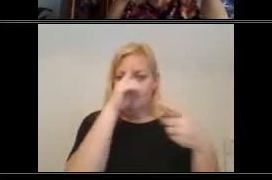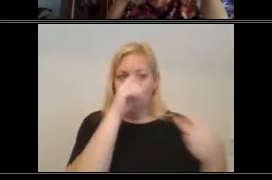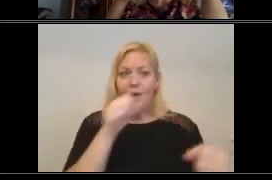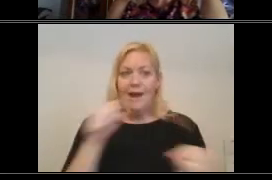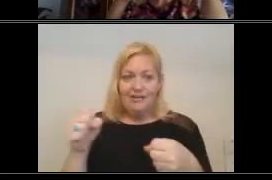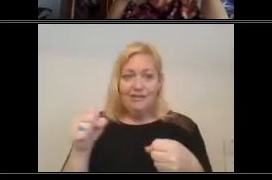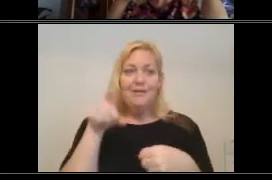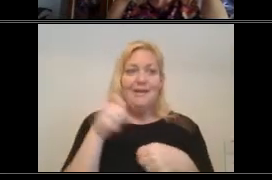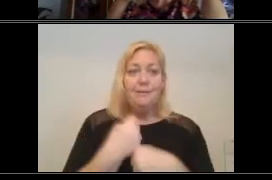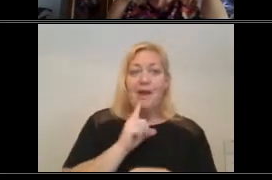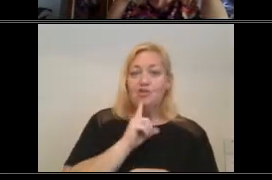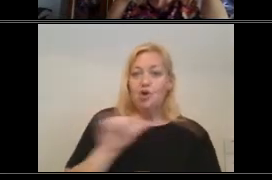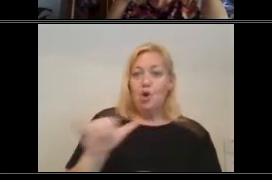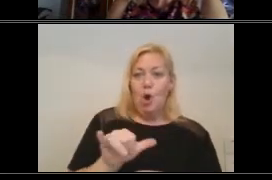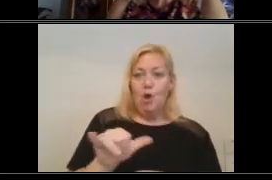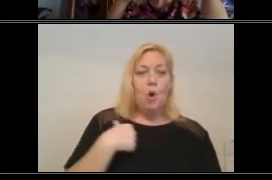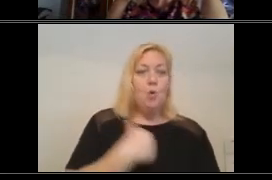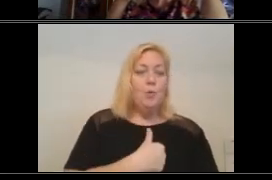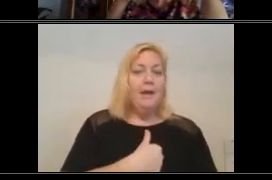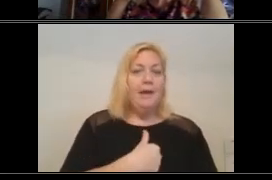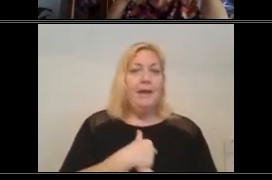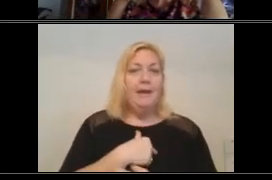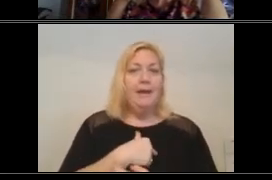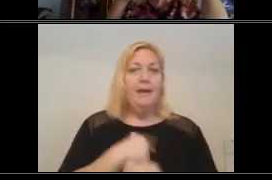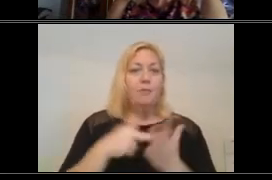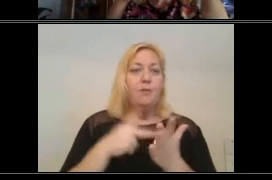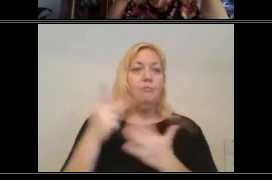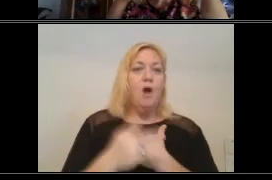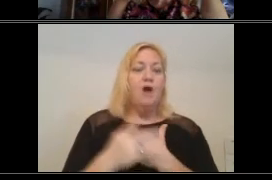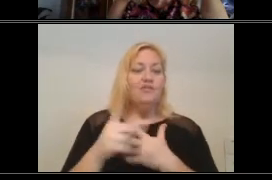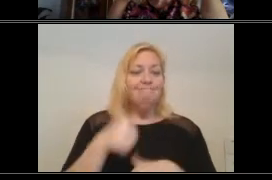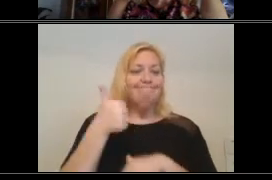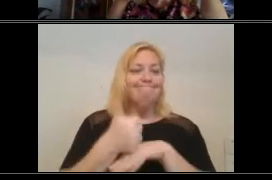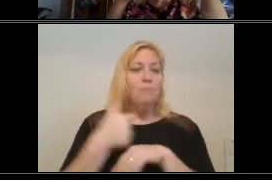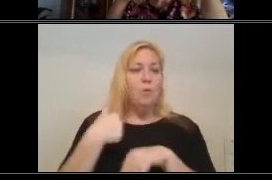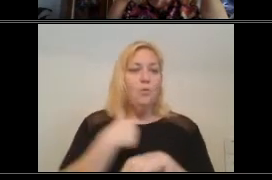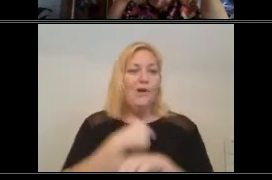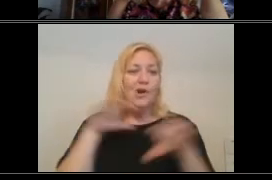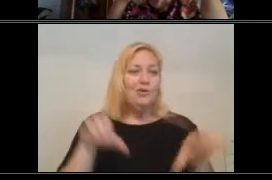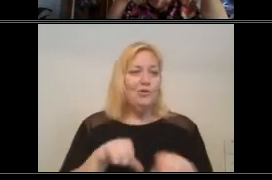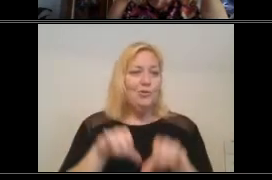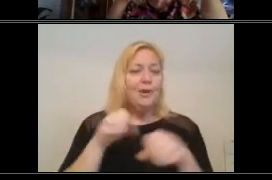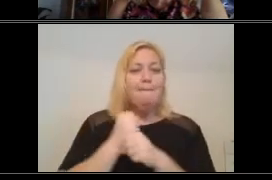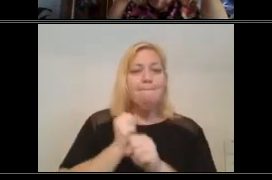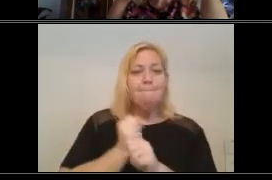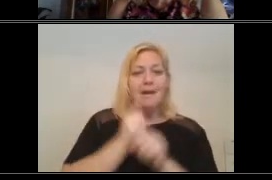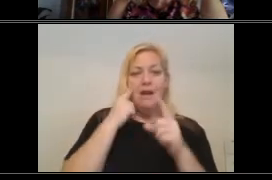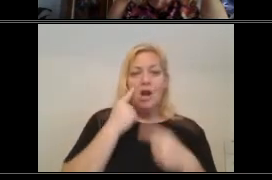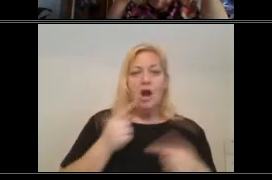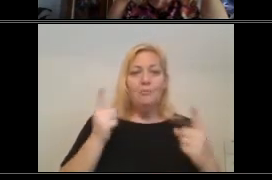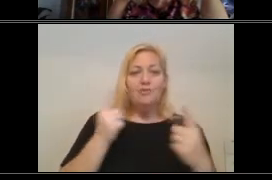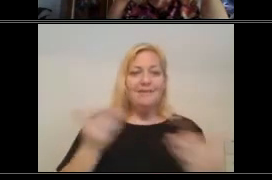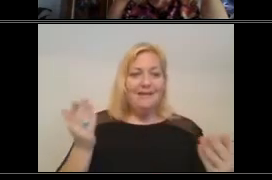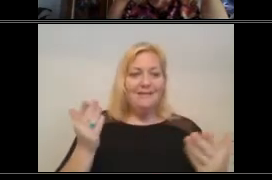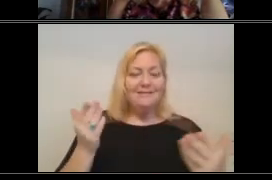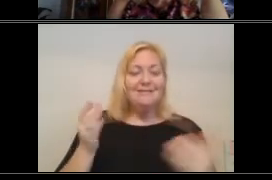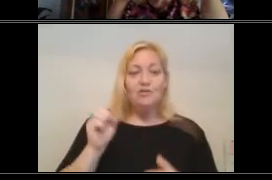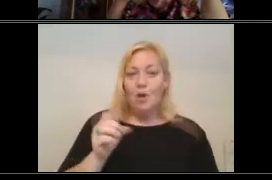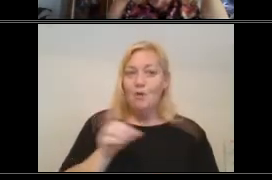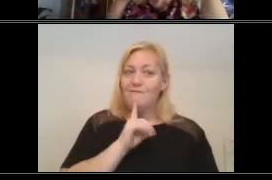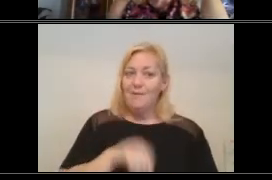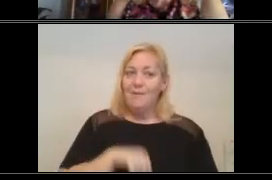have to make sure that we've put projects in place that we're actually doing things and making and accomplishing things. So I'm very